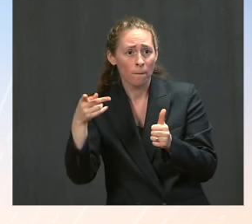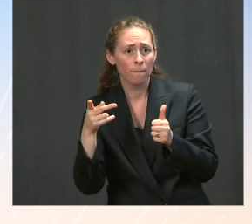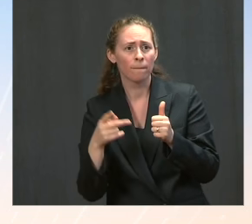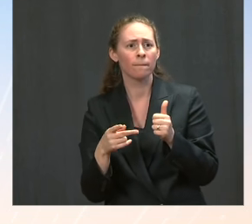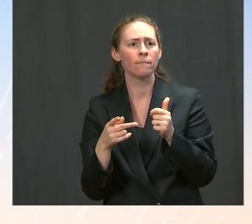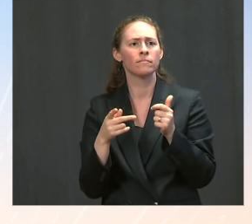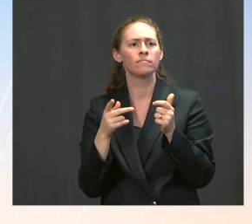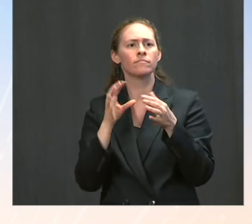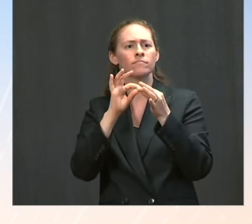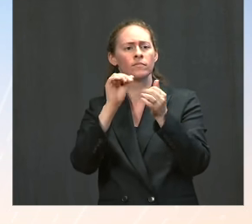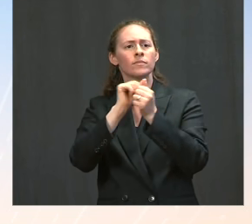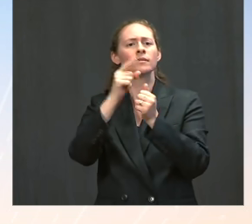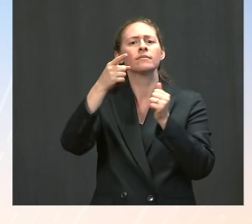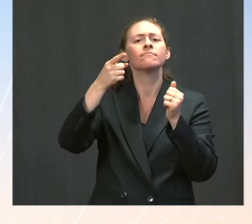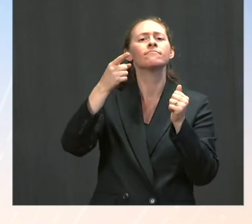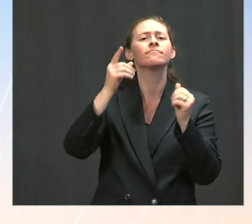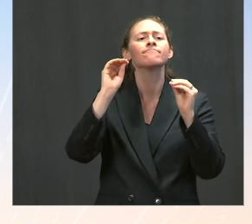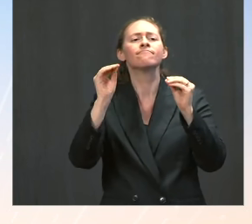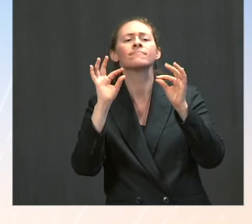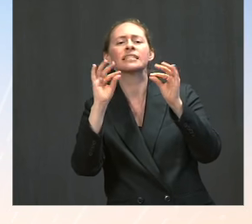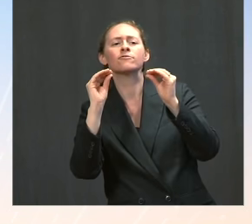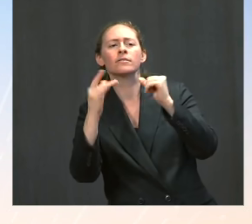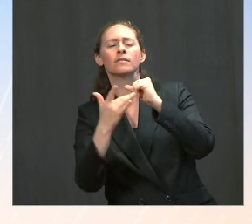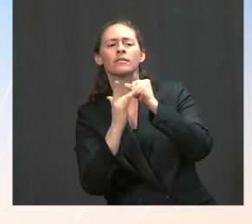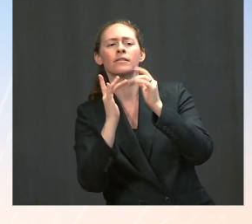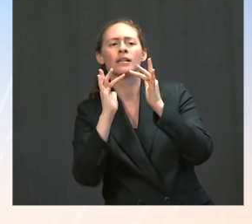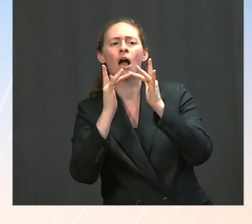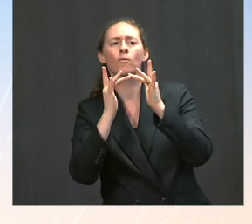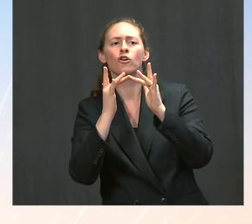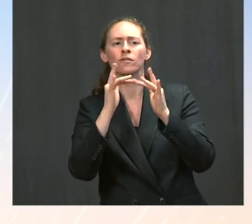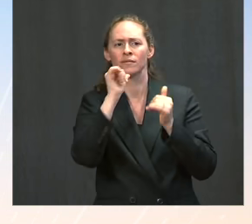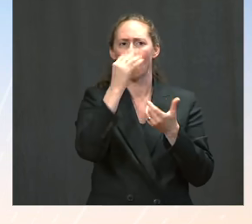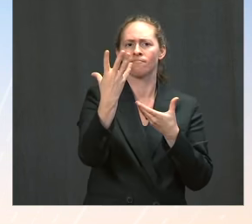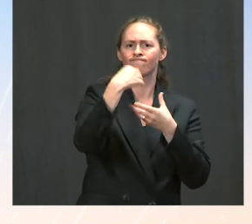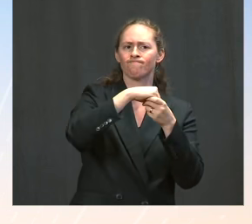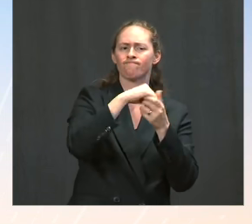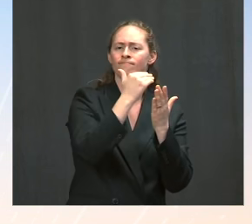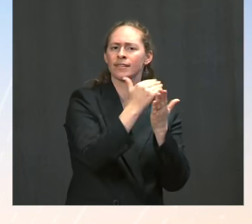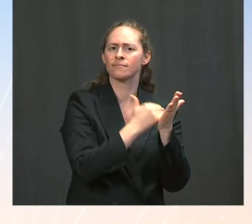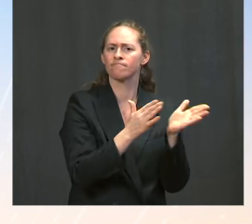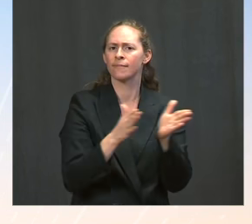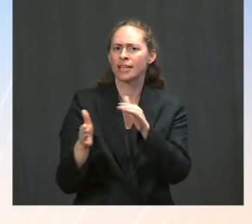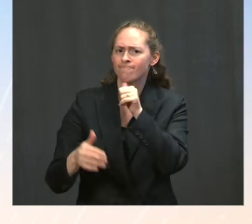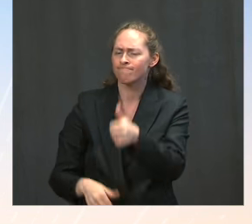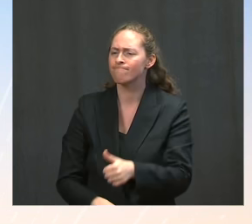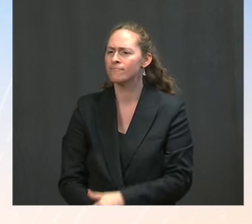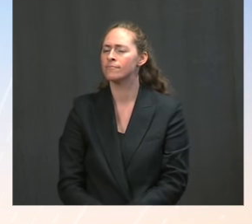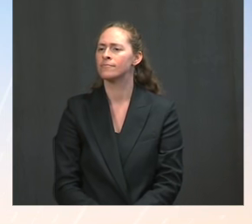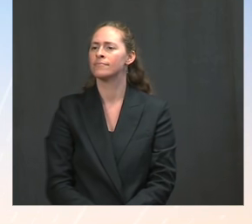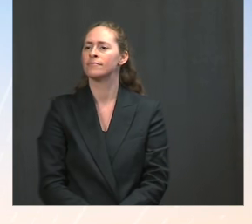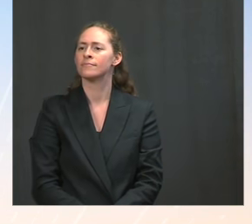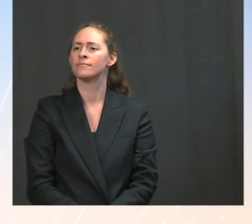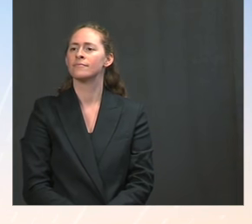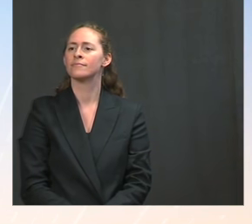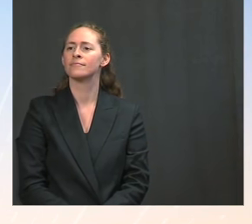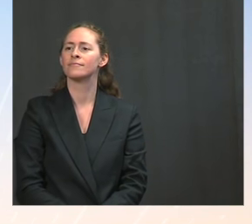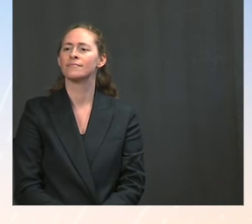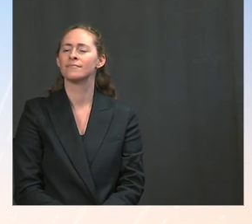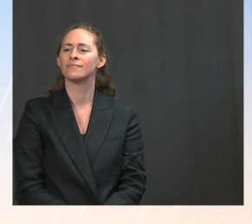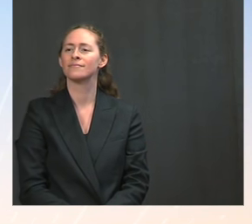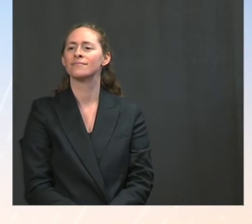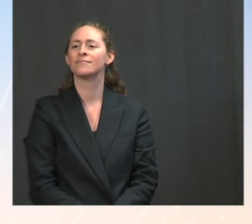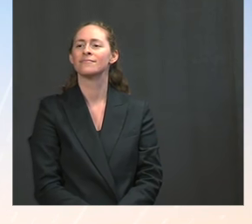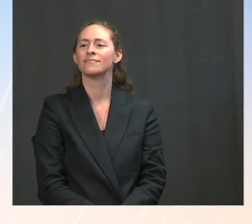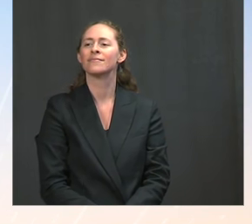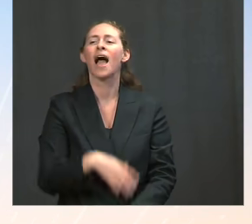material is not in lesson plans? Well, just to be clear for the context, because I know you love context of what you're asking about here, what